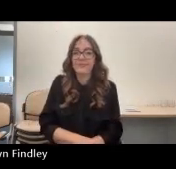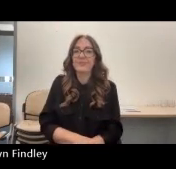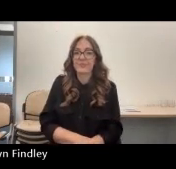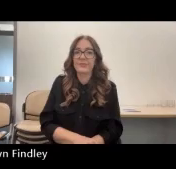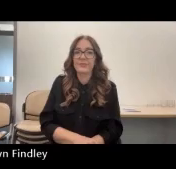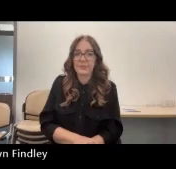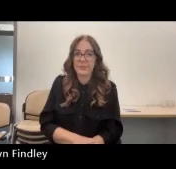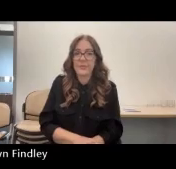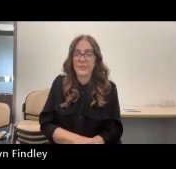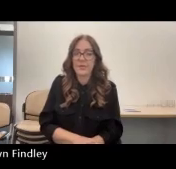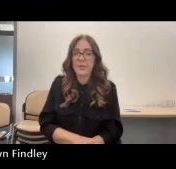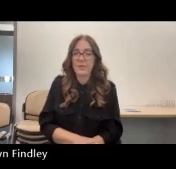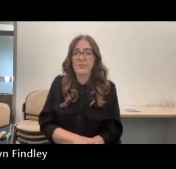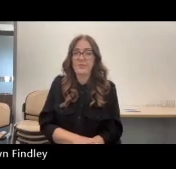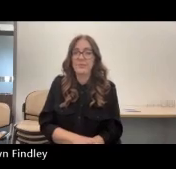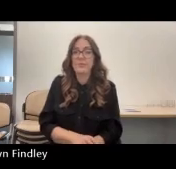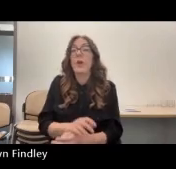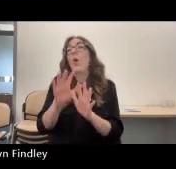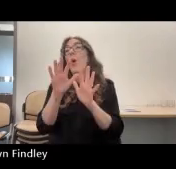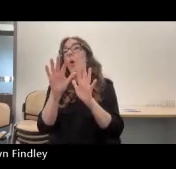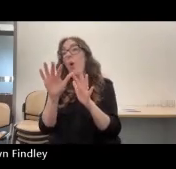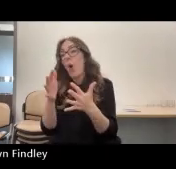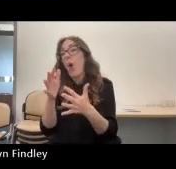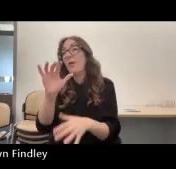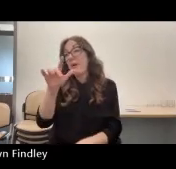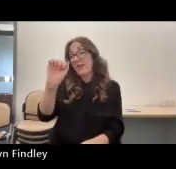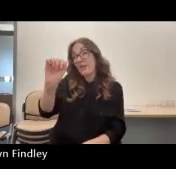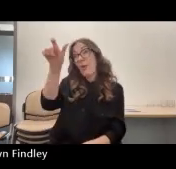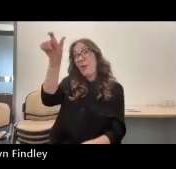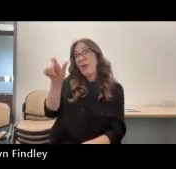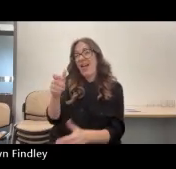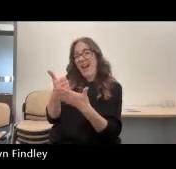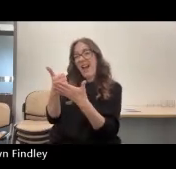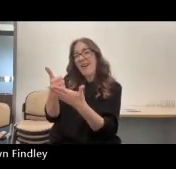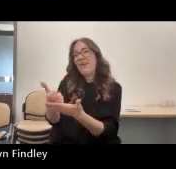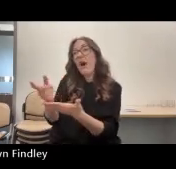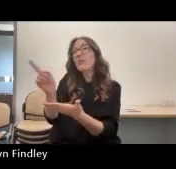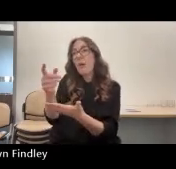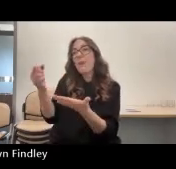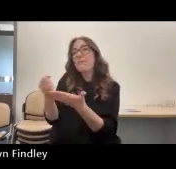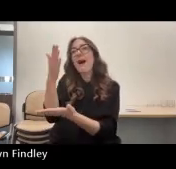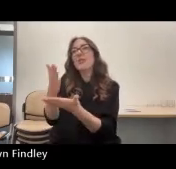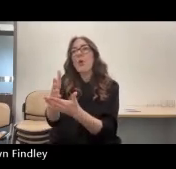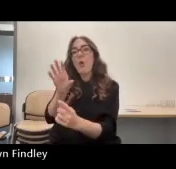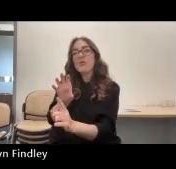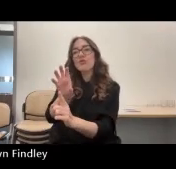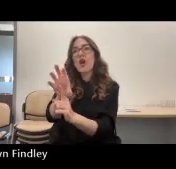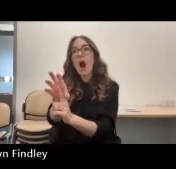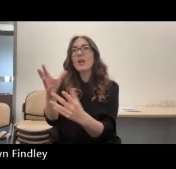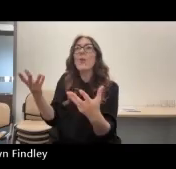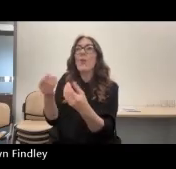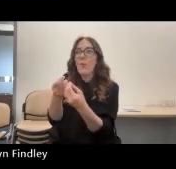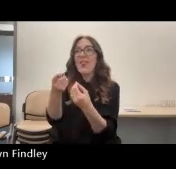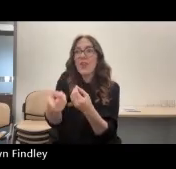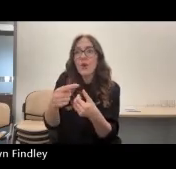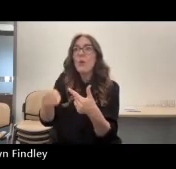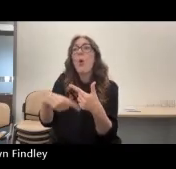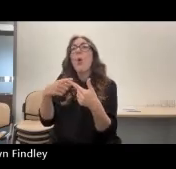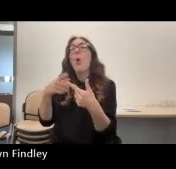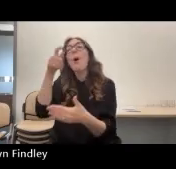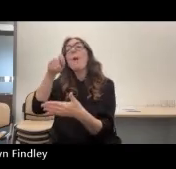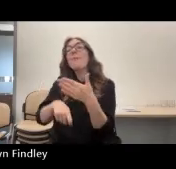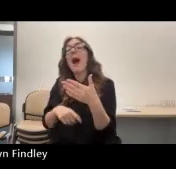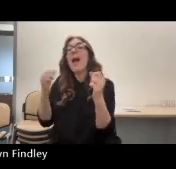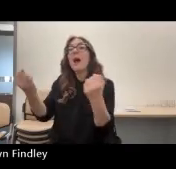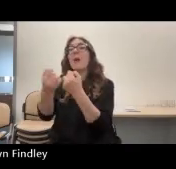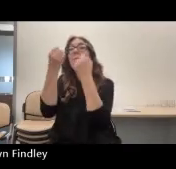or advise them to get a power bank. If they're finishing the day and they've still got 50% battery left, there's no issues about increasing the brightness